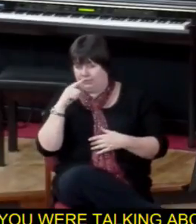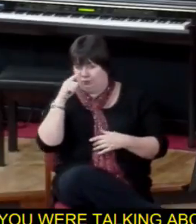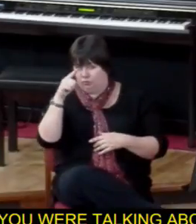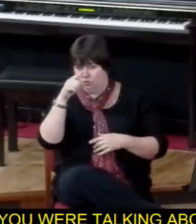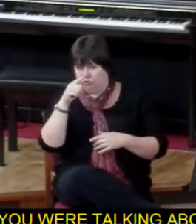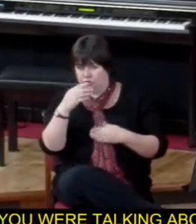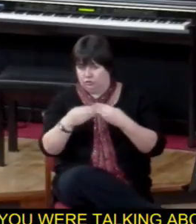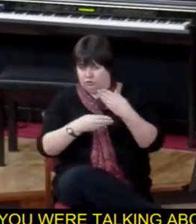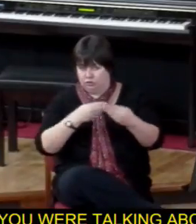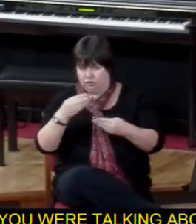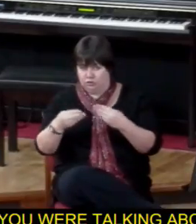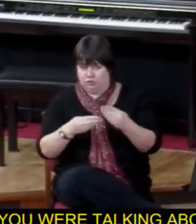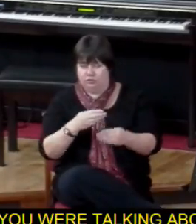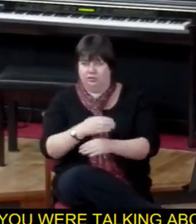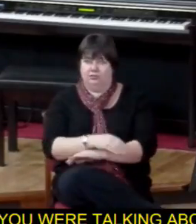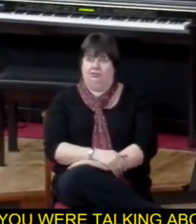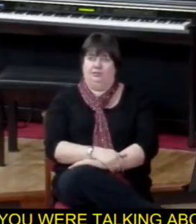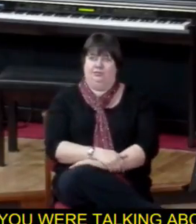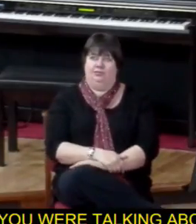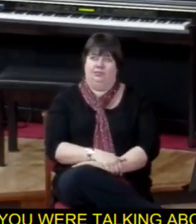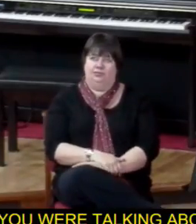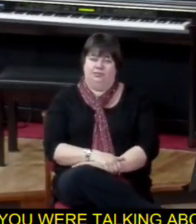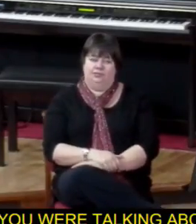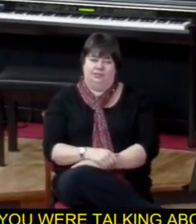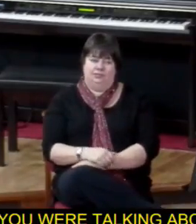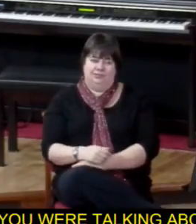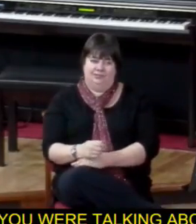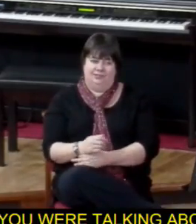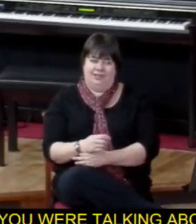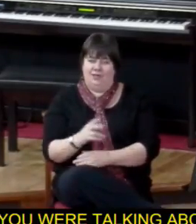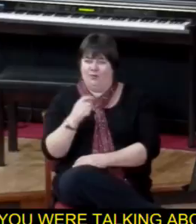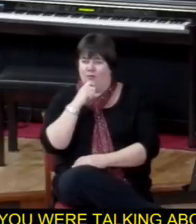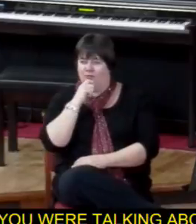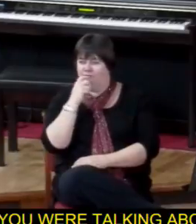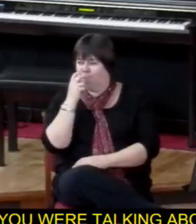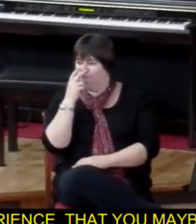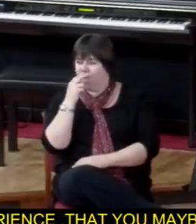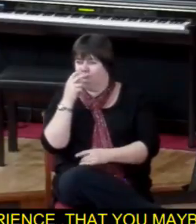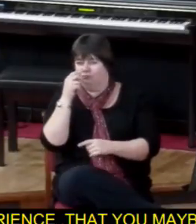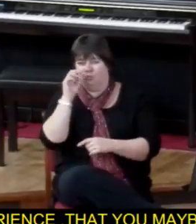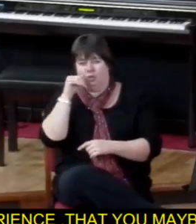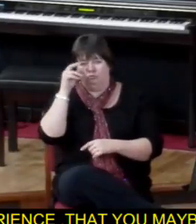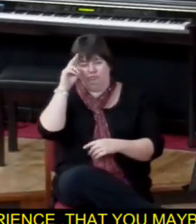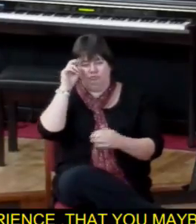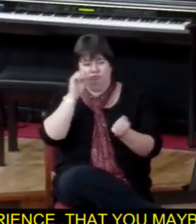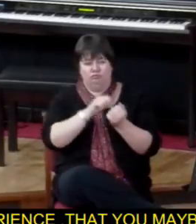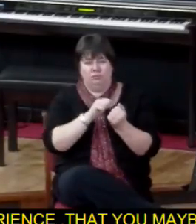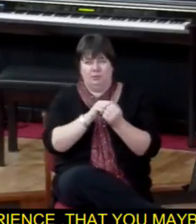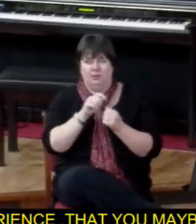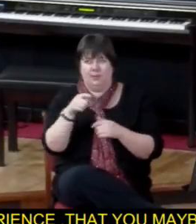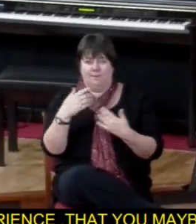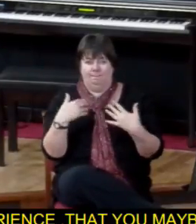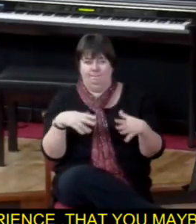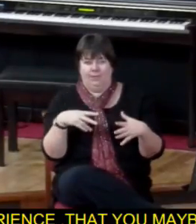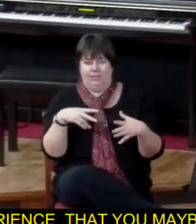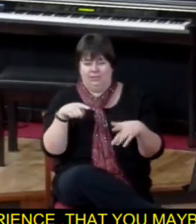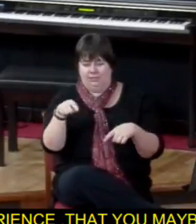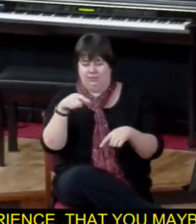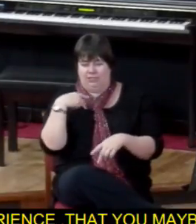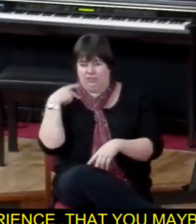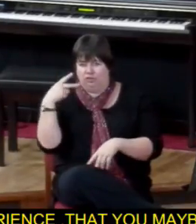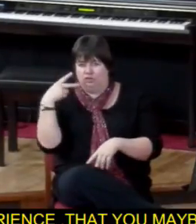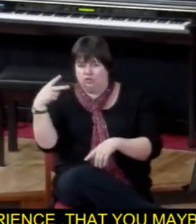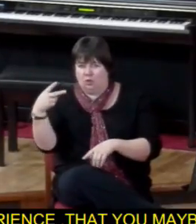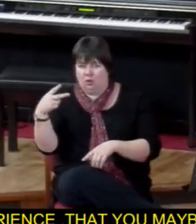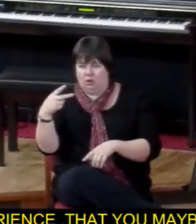be expecting me to break into song now, because that was a phrase that was associated by the late, great Max Bygraves.